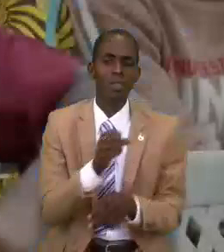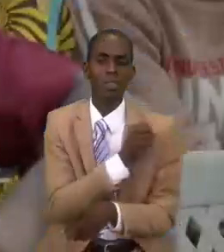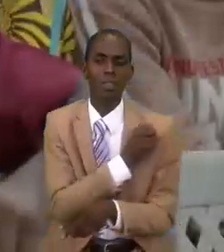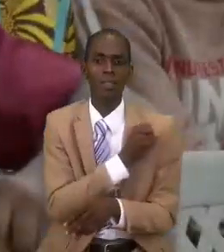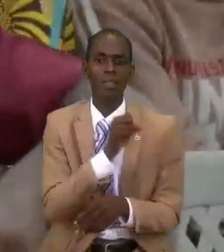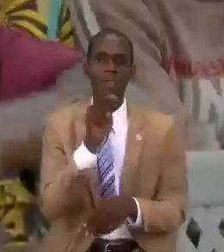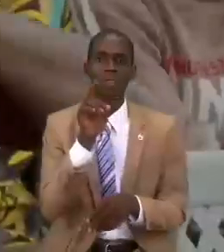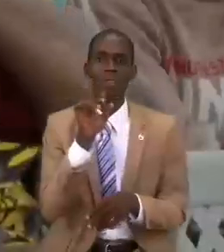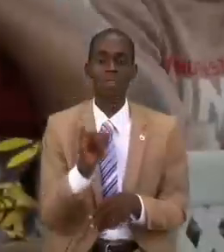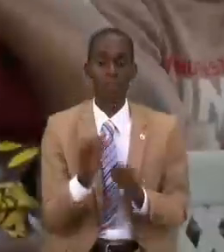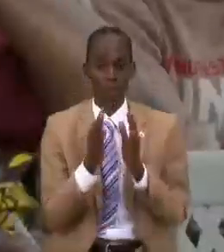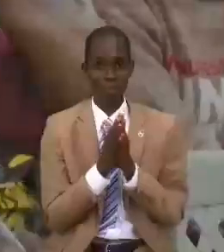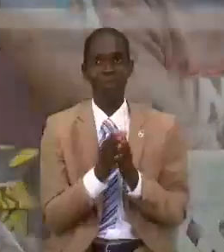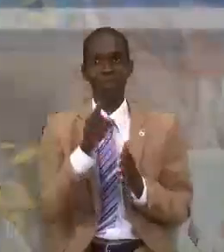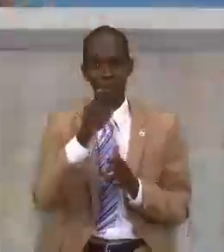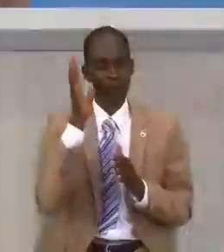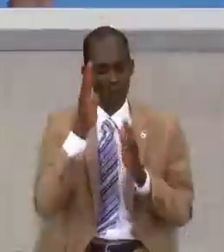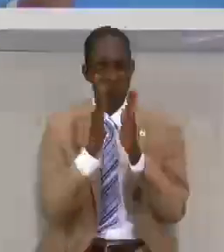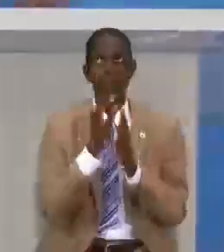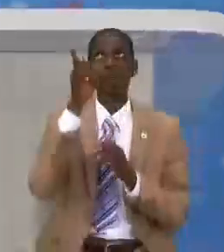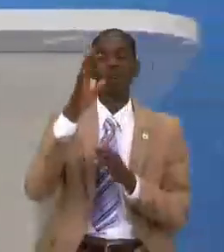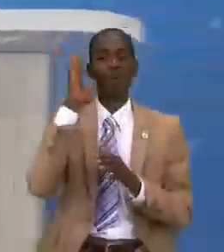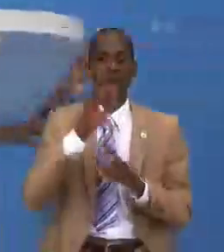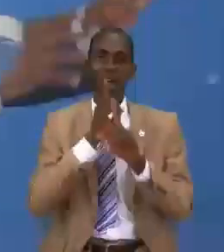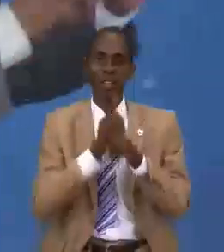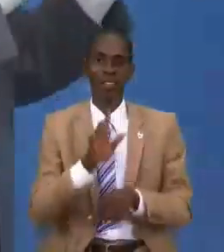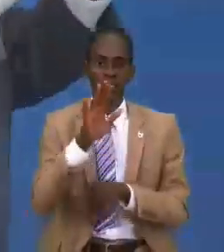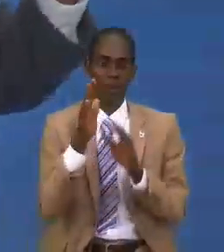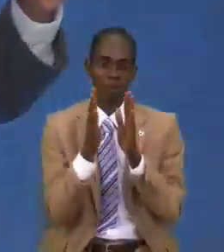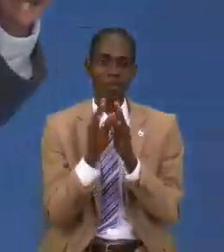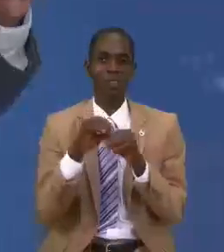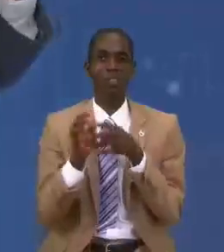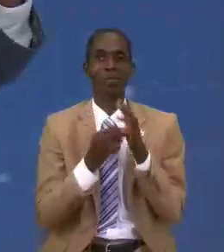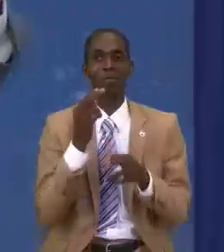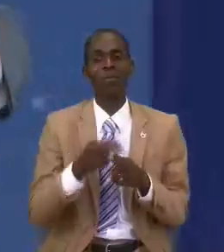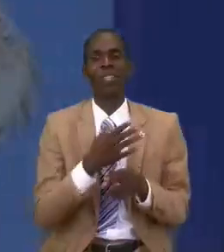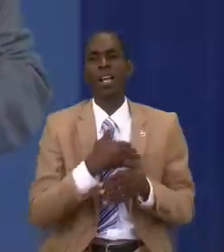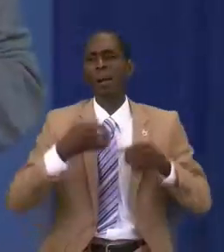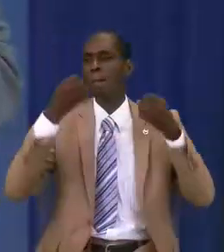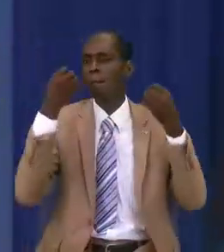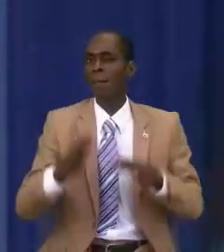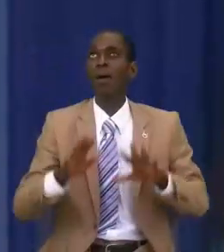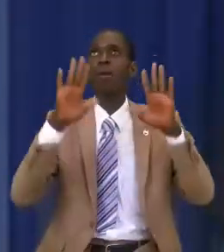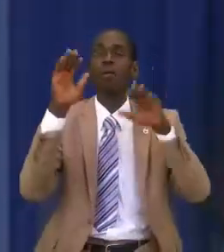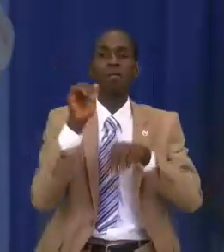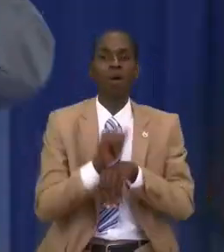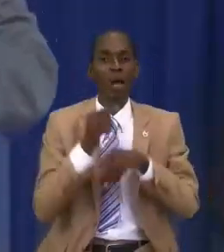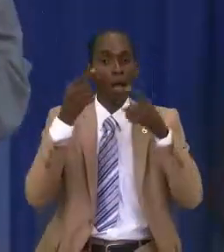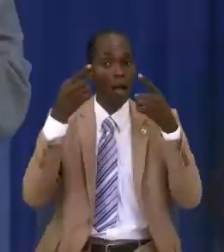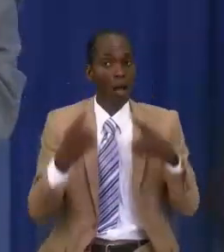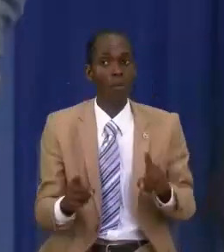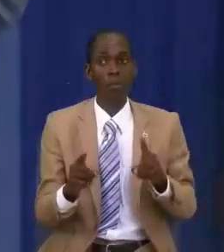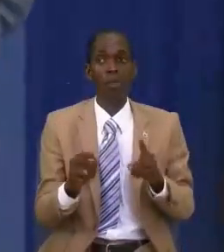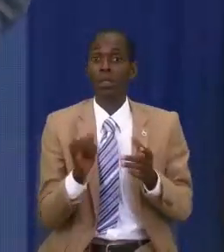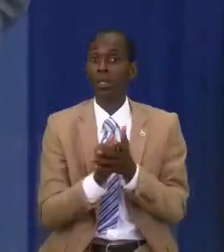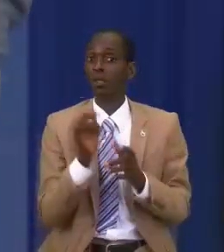prayer. And then many miracles, you know, took place. That's not where I'm going. That's not where I'm going. And the man took